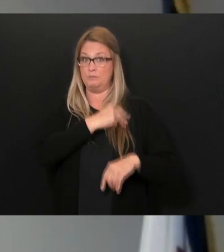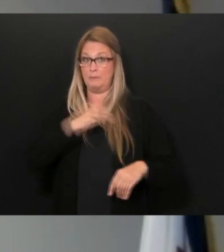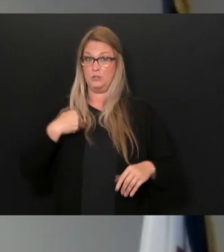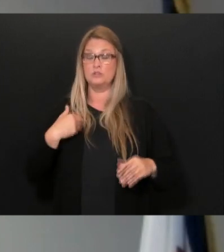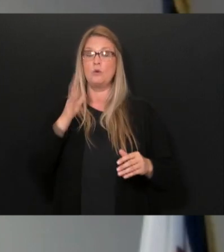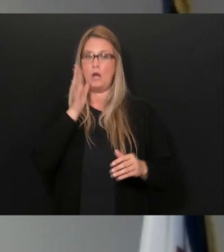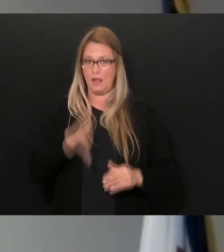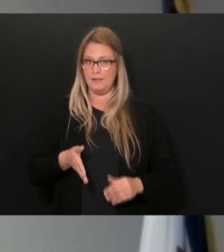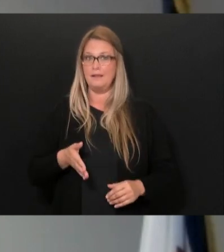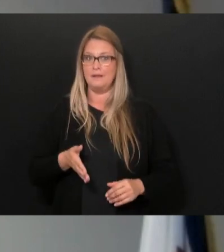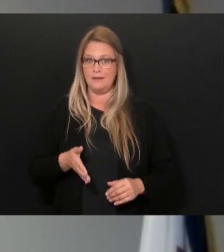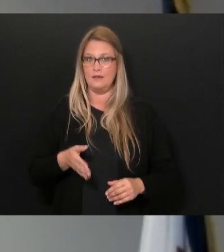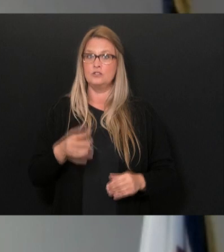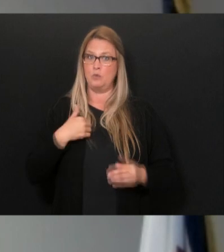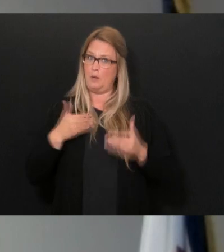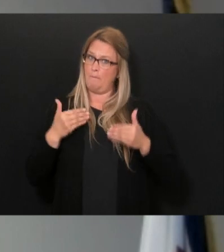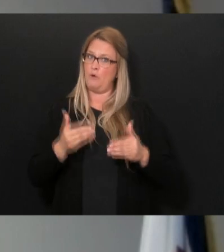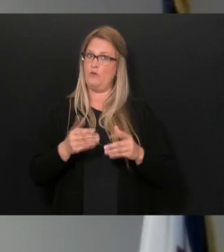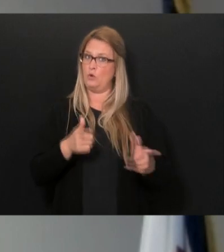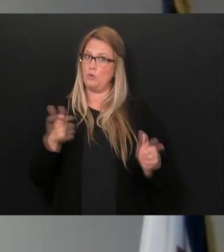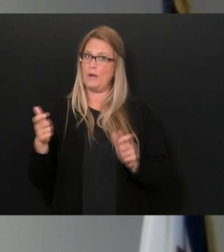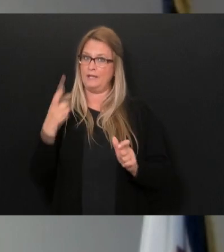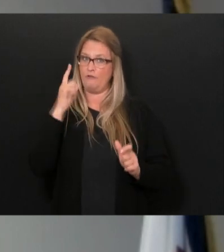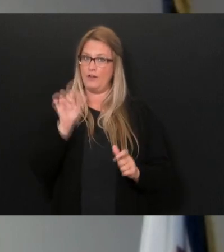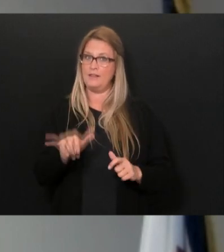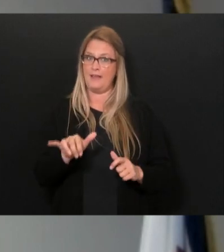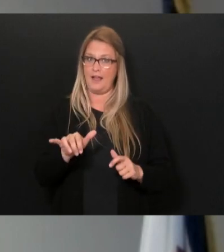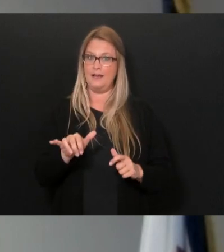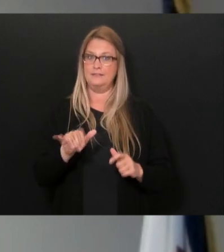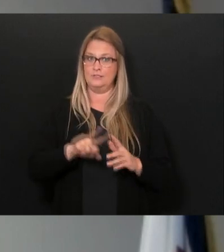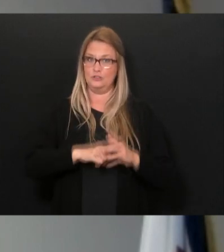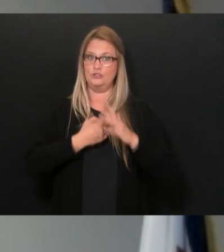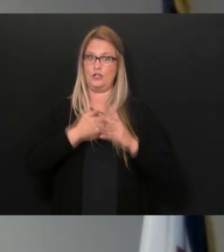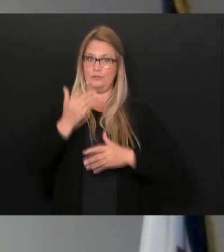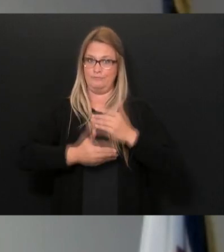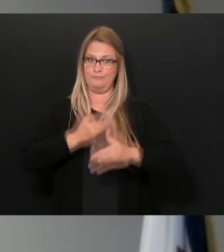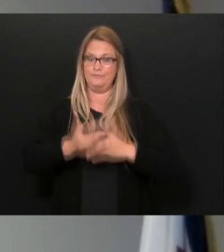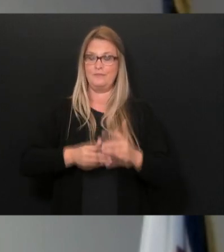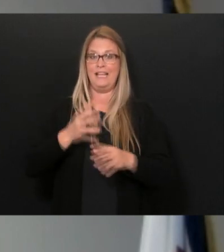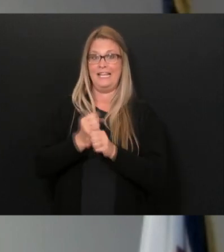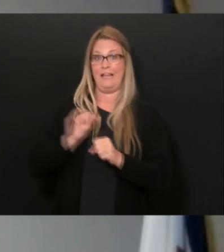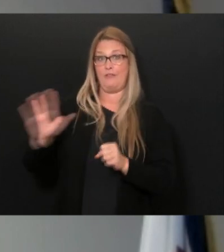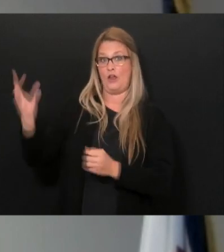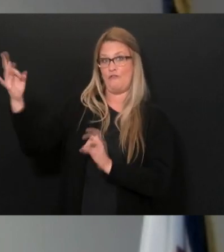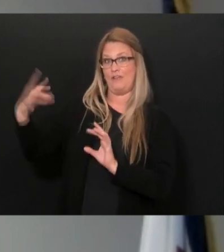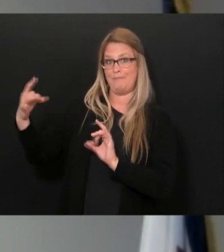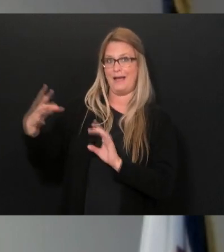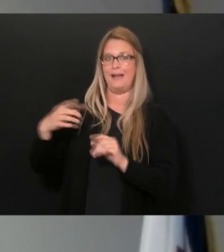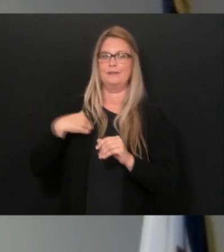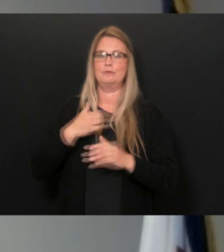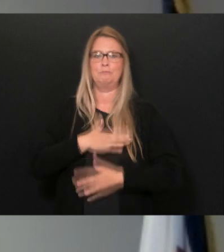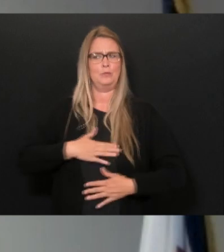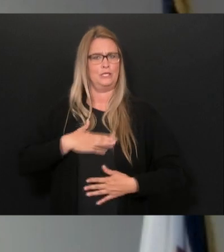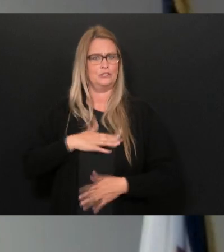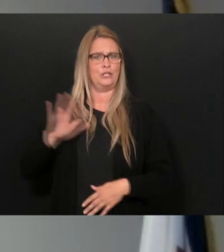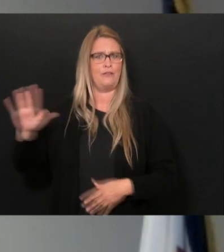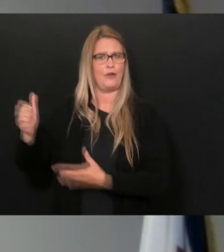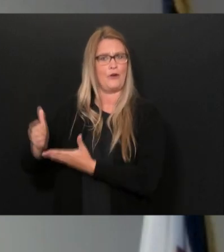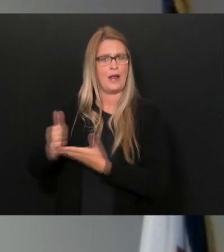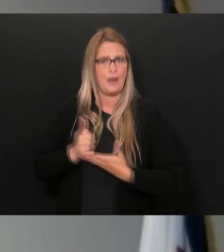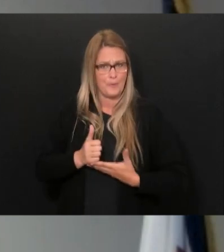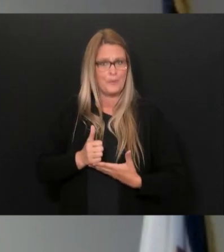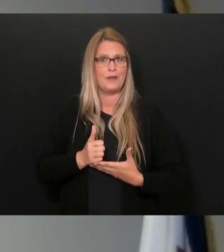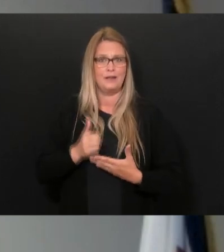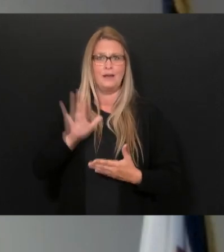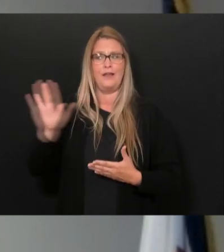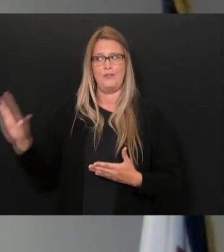that quickly here to see if we can get input from them, and we appreciate all their help and the members who